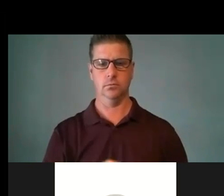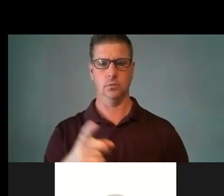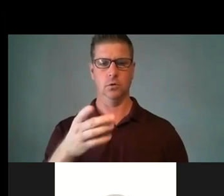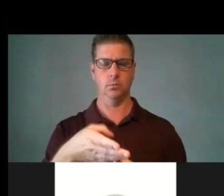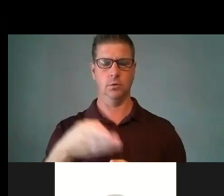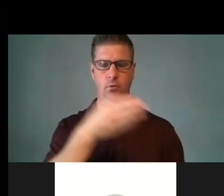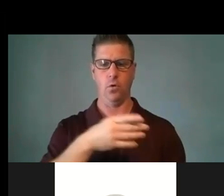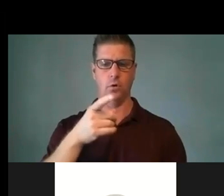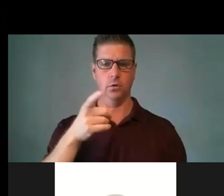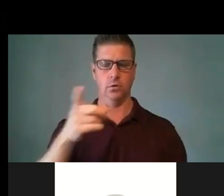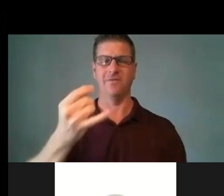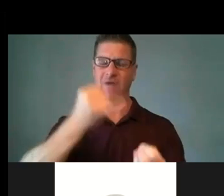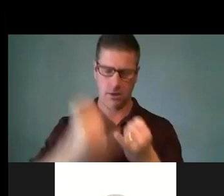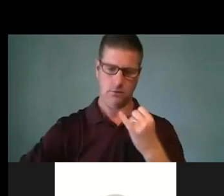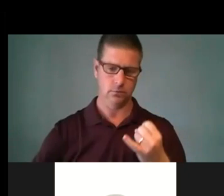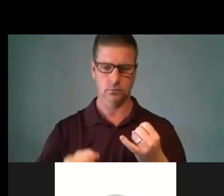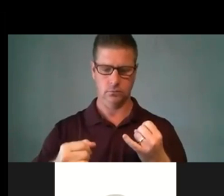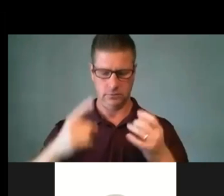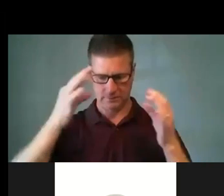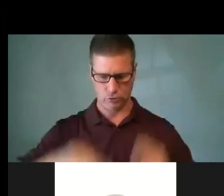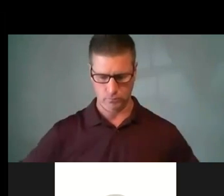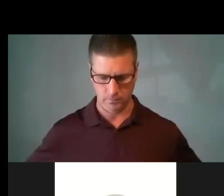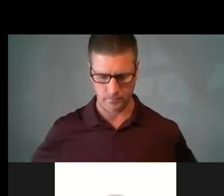any of the transaction is finalized.